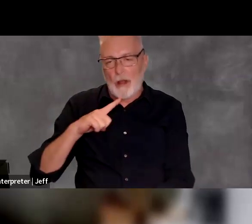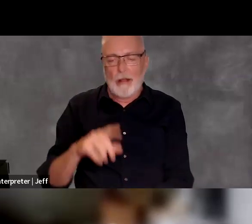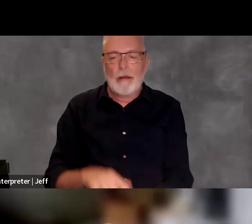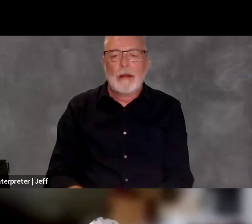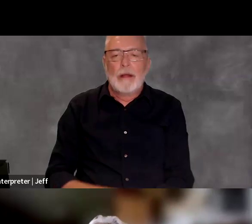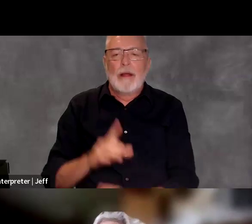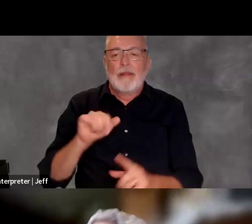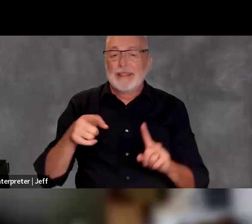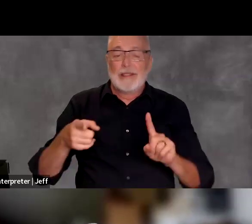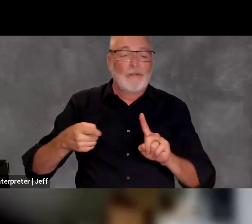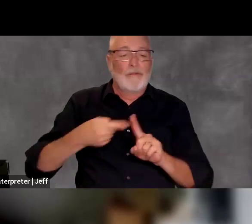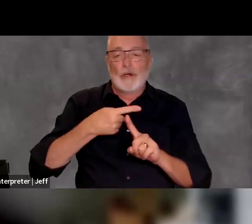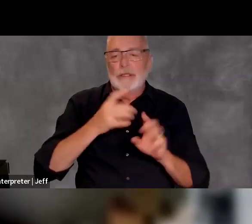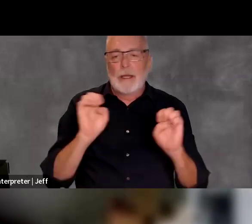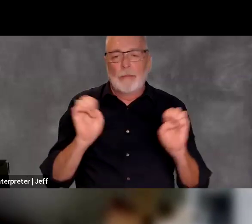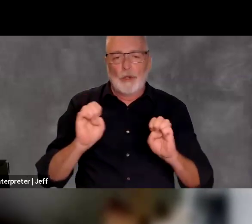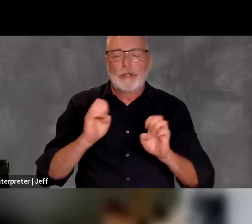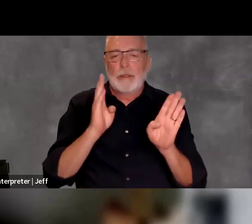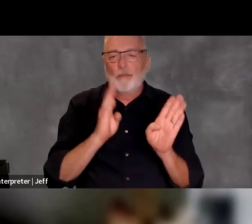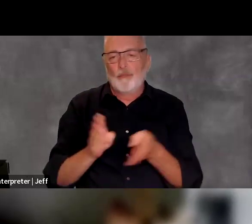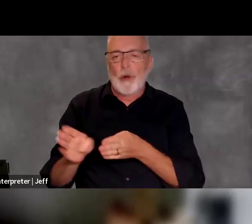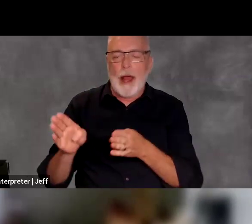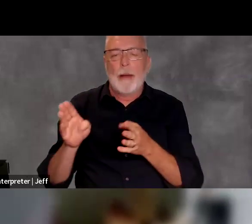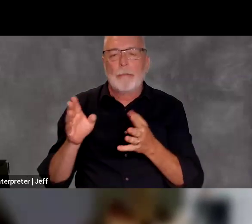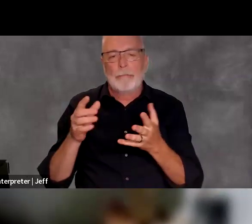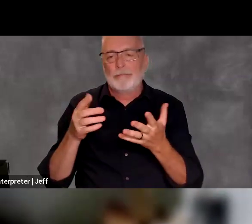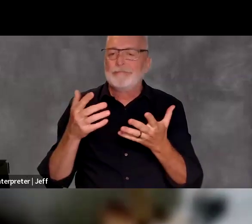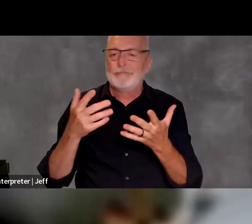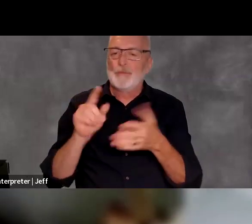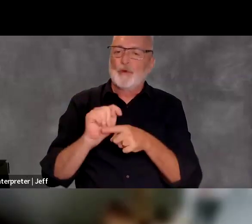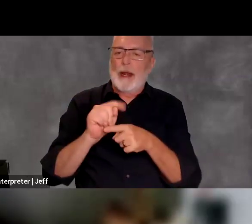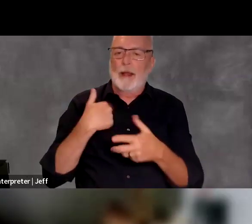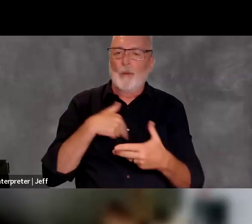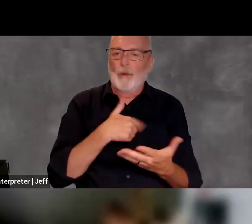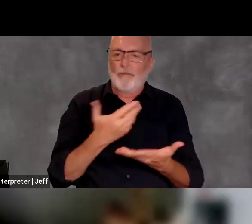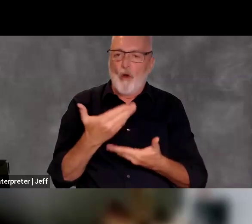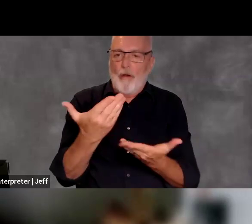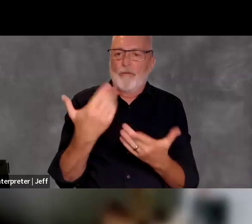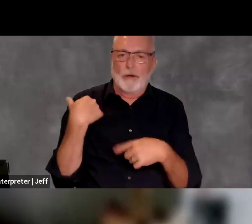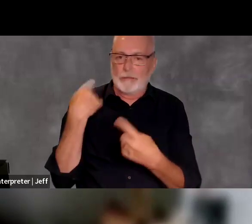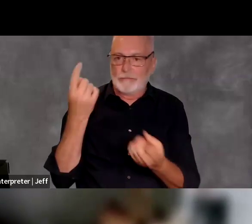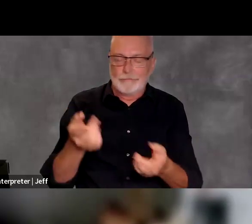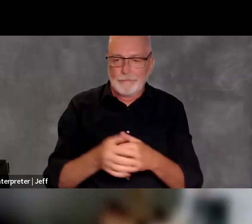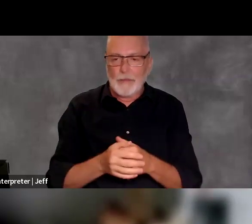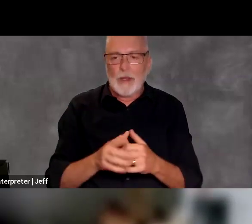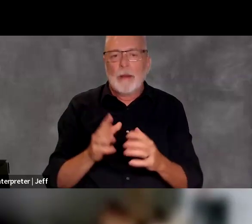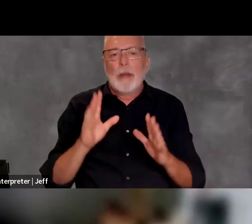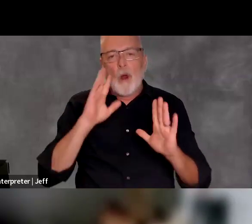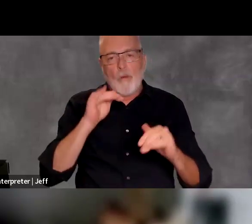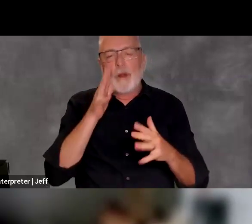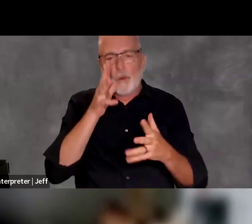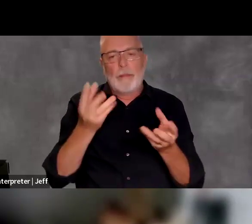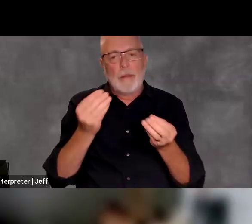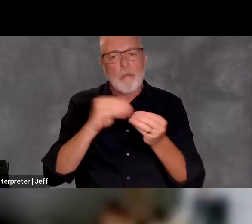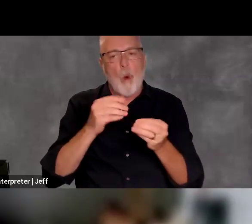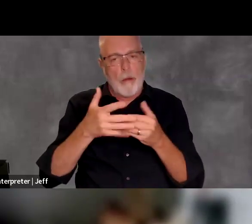first emergency preparation training that our council has offered, and we hope that it will be the first of many. We'll